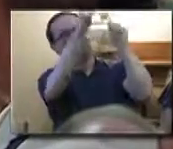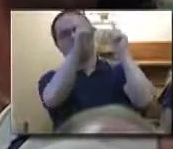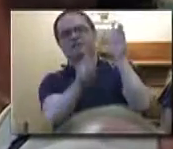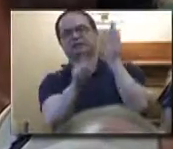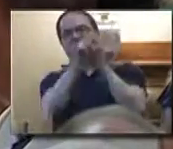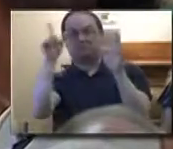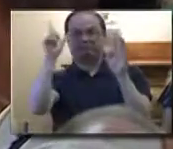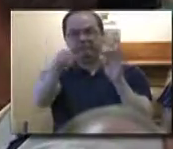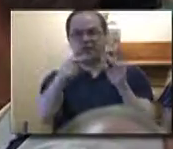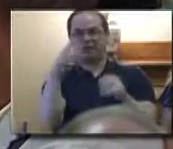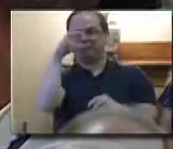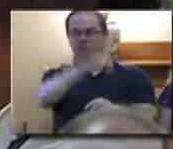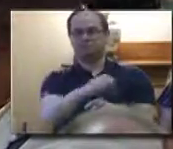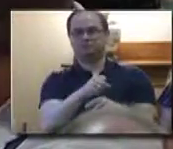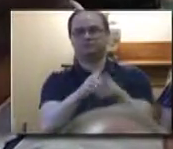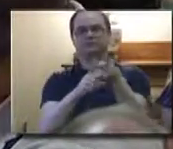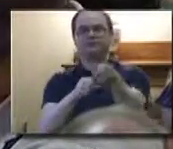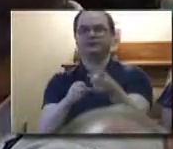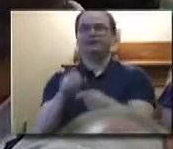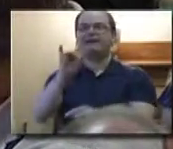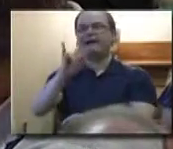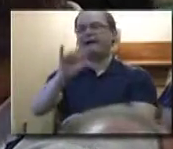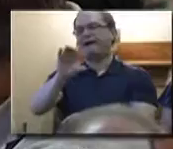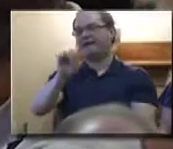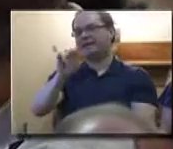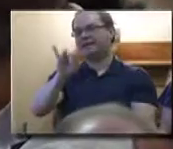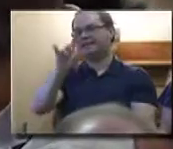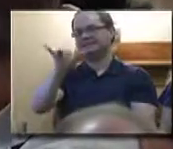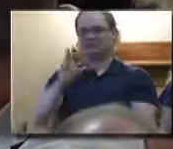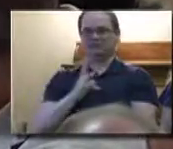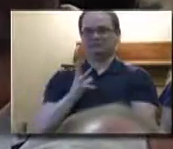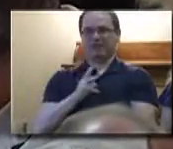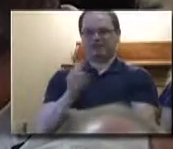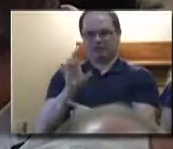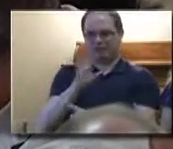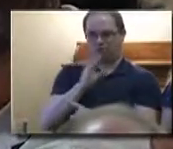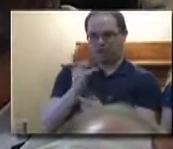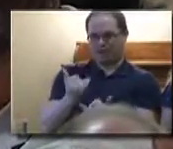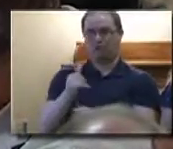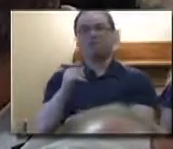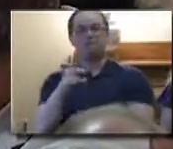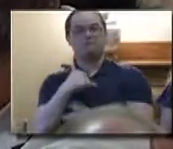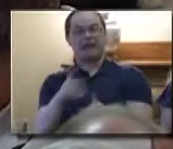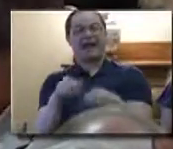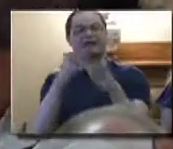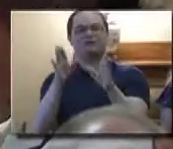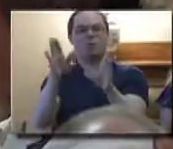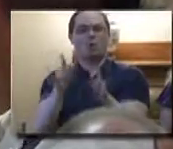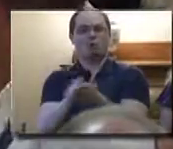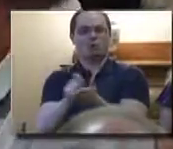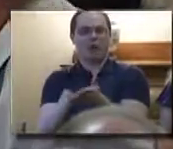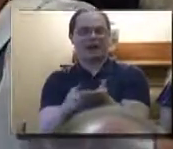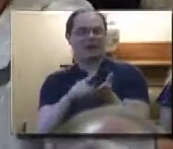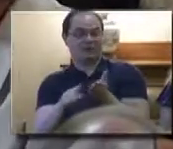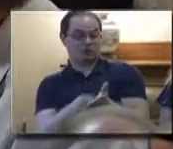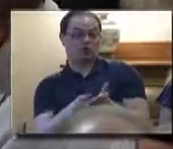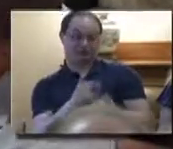later, I assume. But. Well, it's iconicity, and there's a wonderful talk, and I can give you the link if you'd like, by